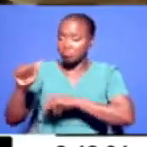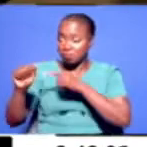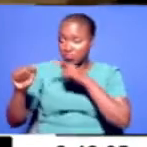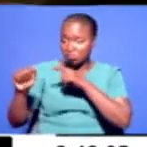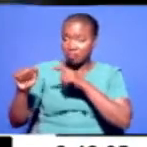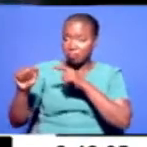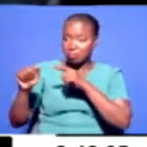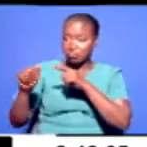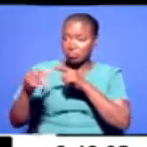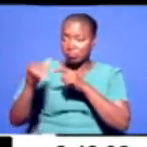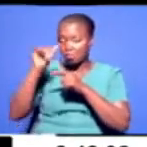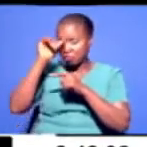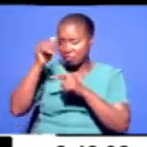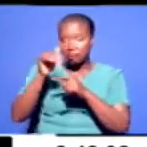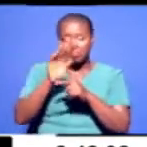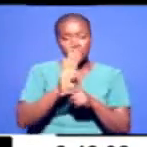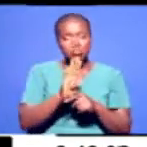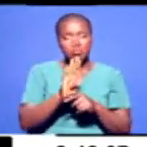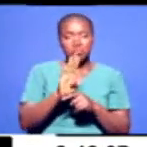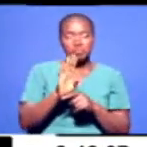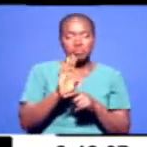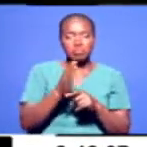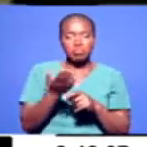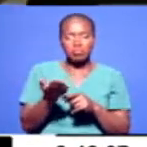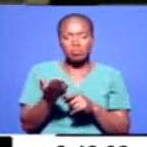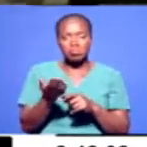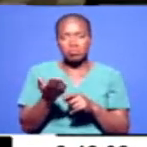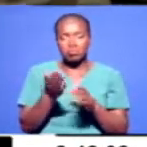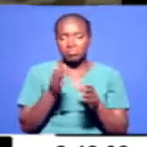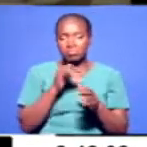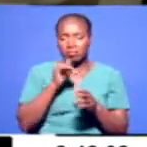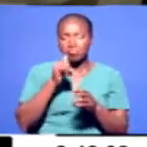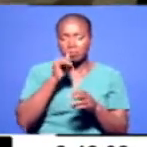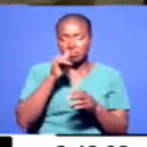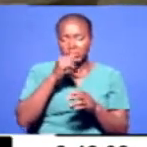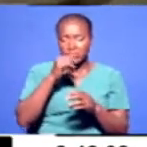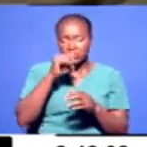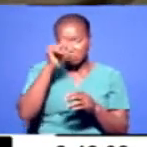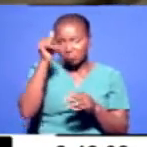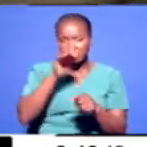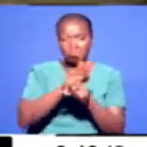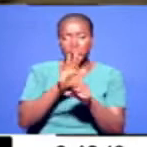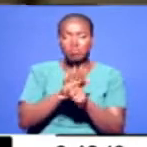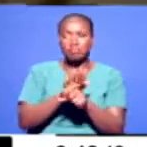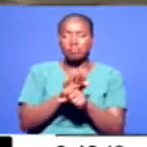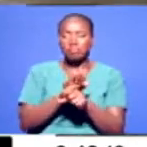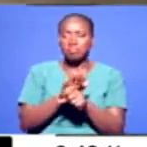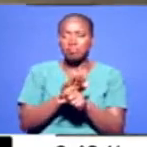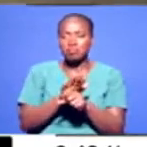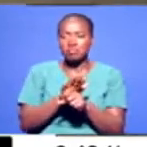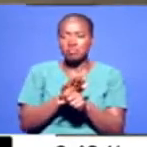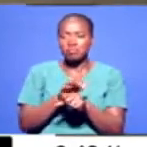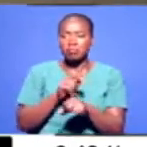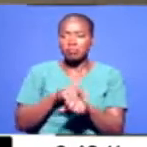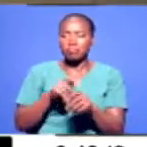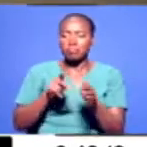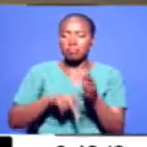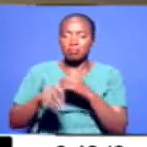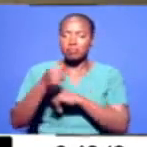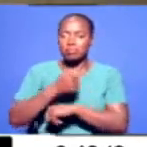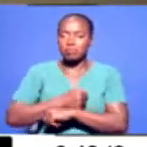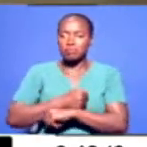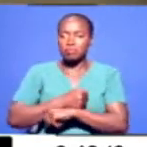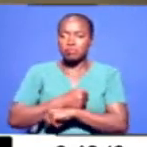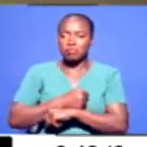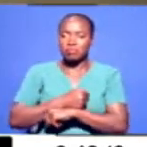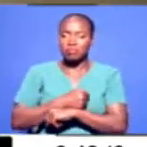those who were clever, B stream were for those who were not so clever. And when I was in primary school of that